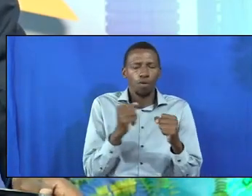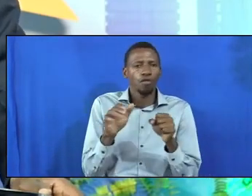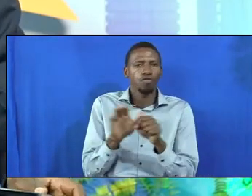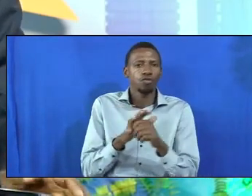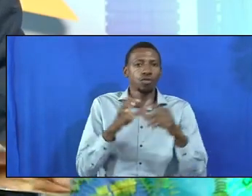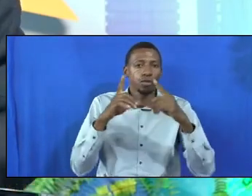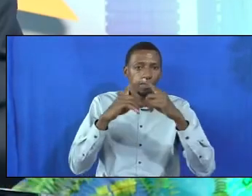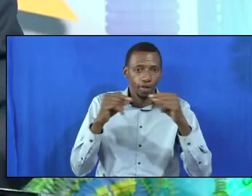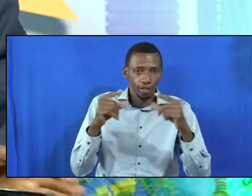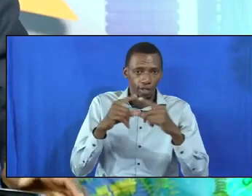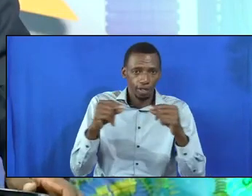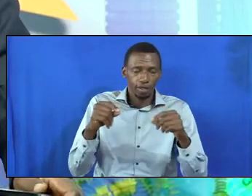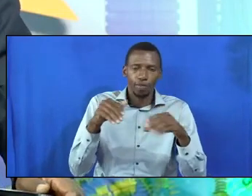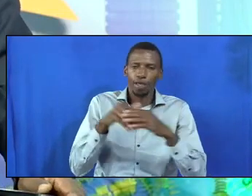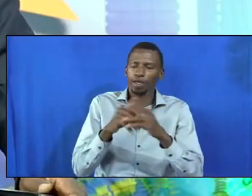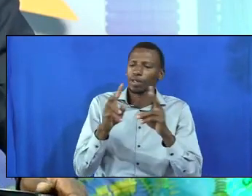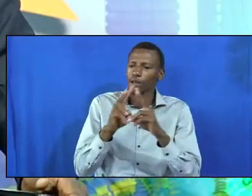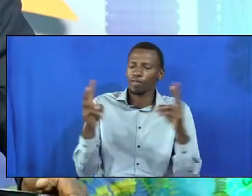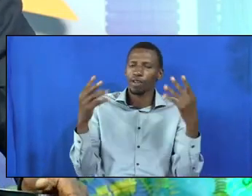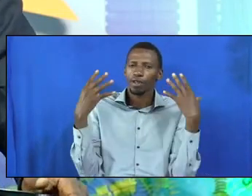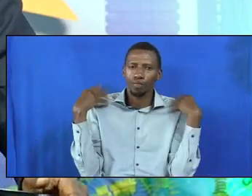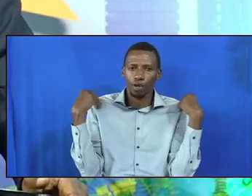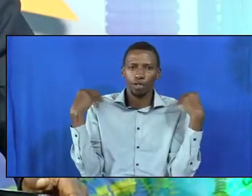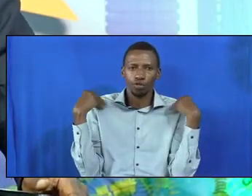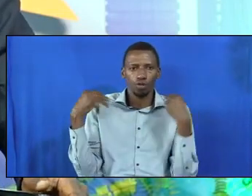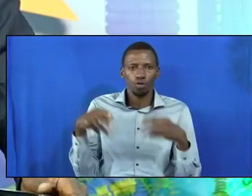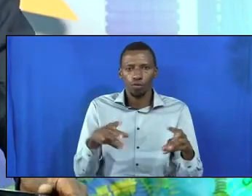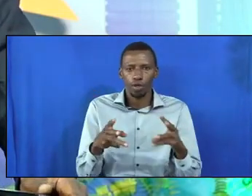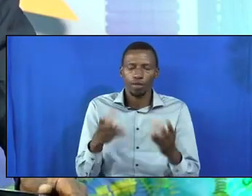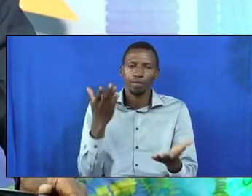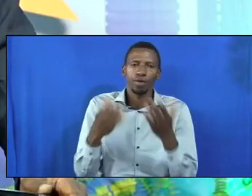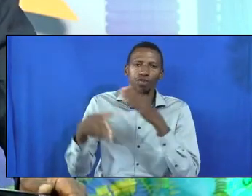way. And may God bless the children's ministry.